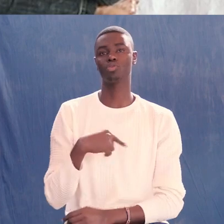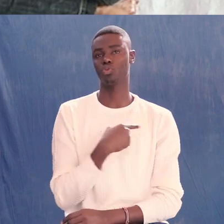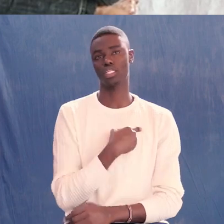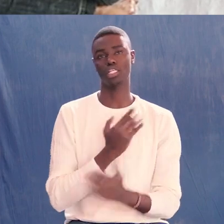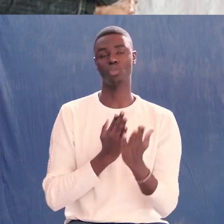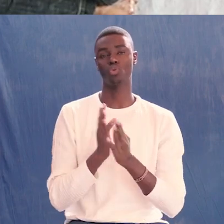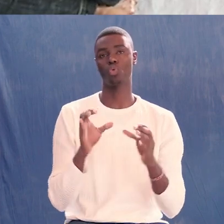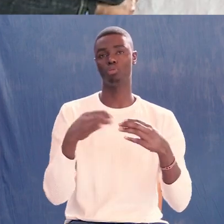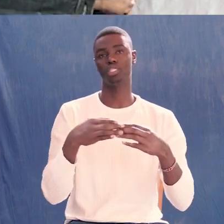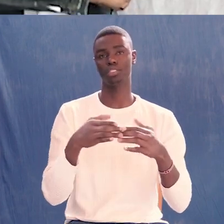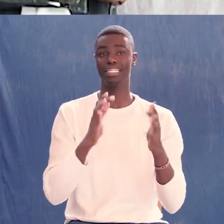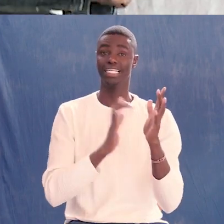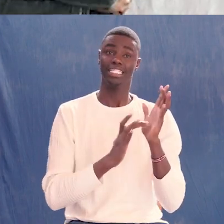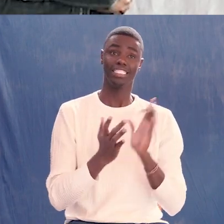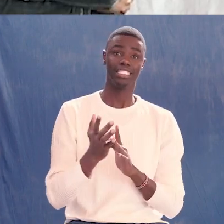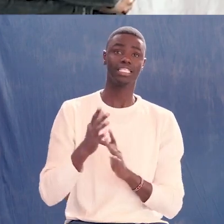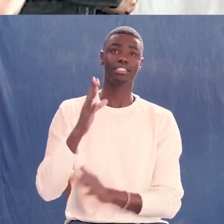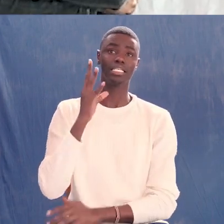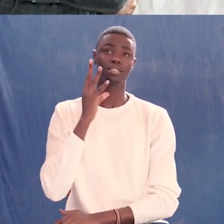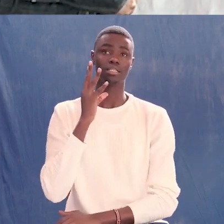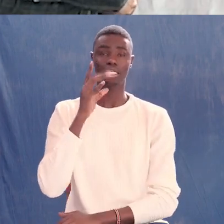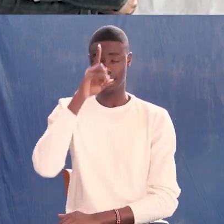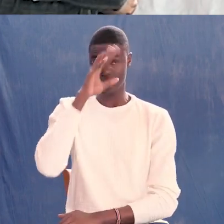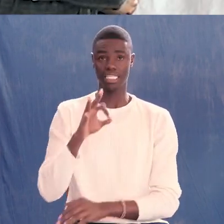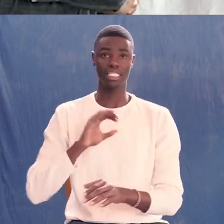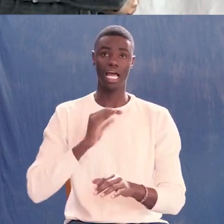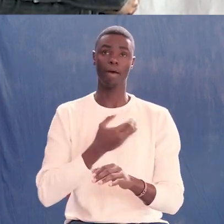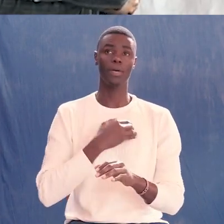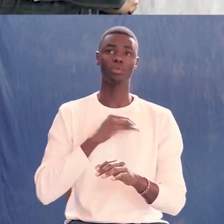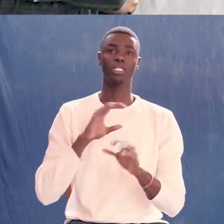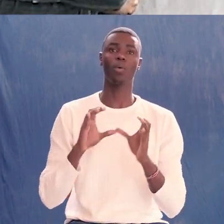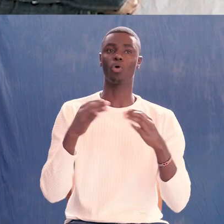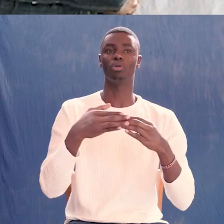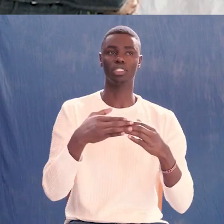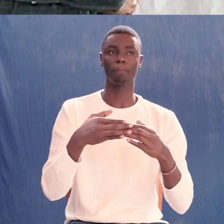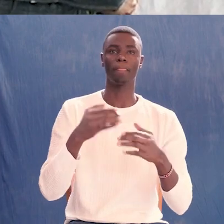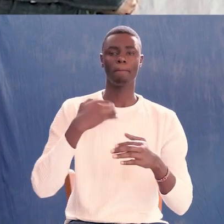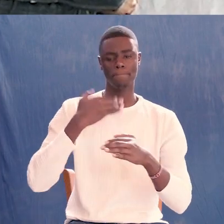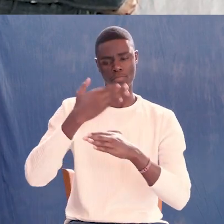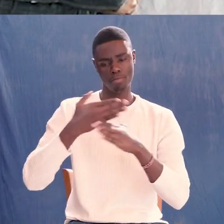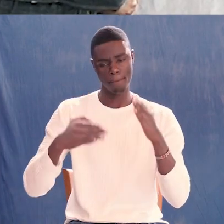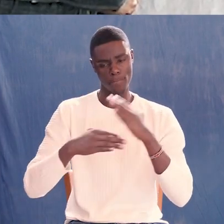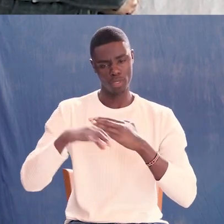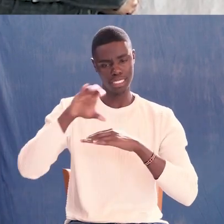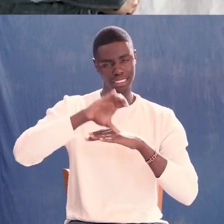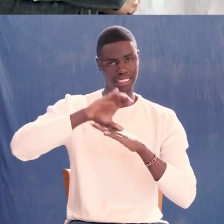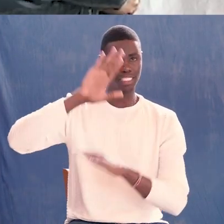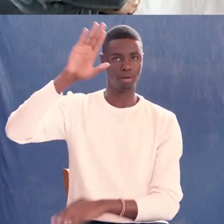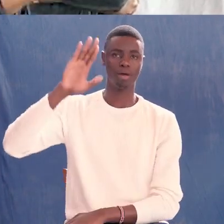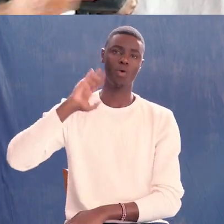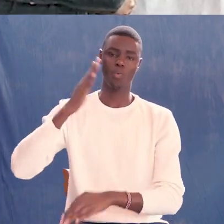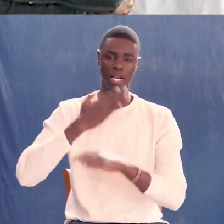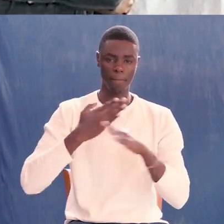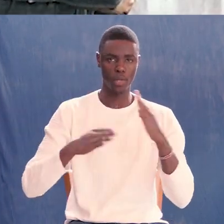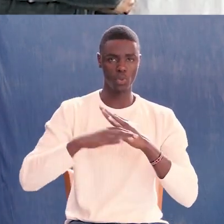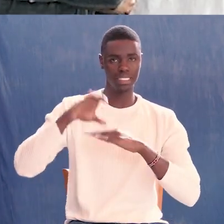Jesus is serious about community. He says, I am building my church. I will build my